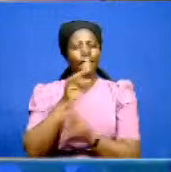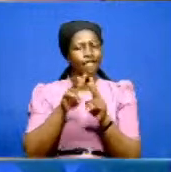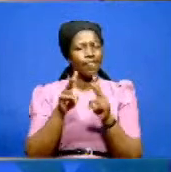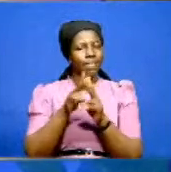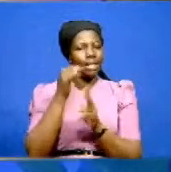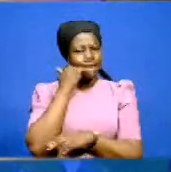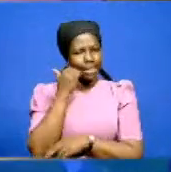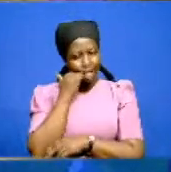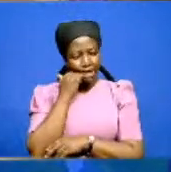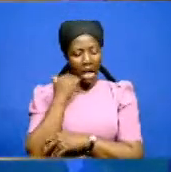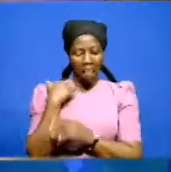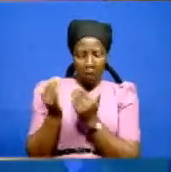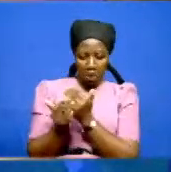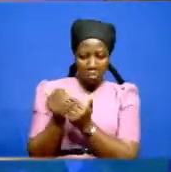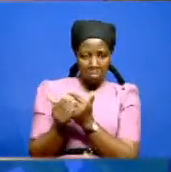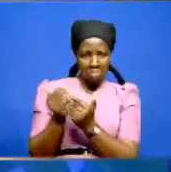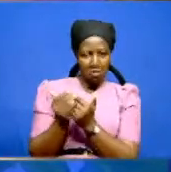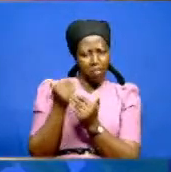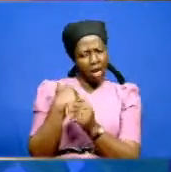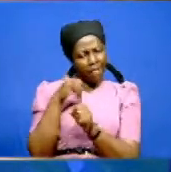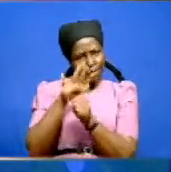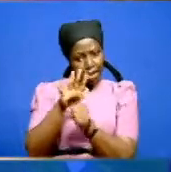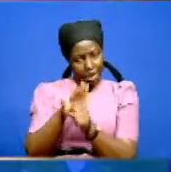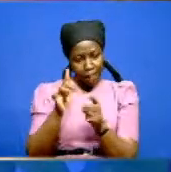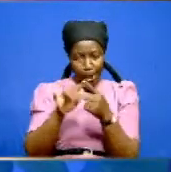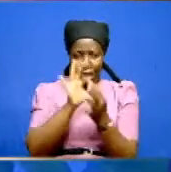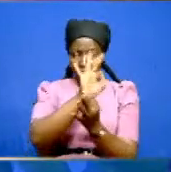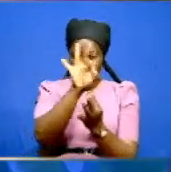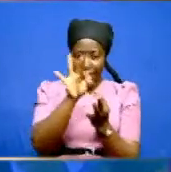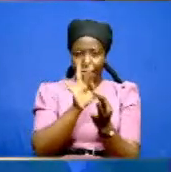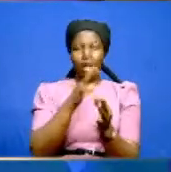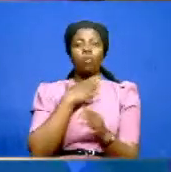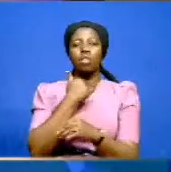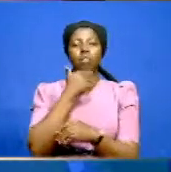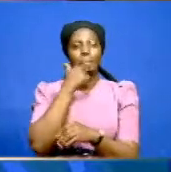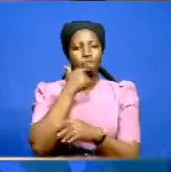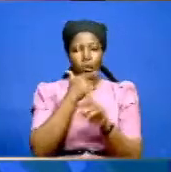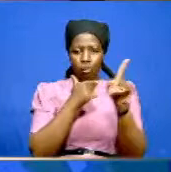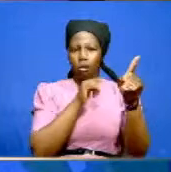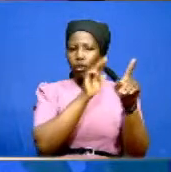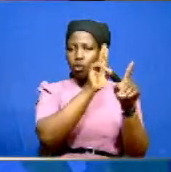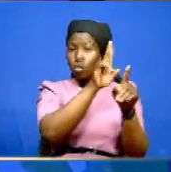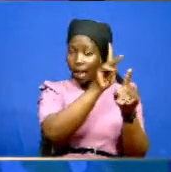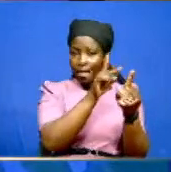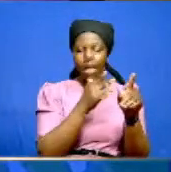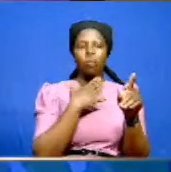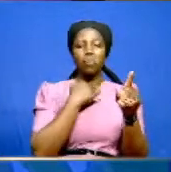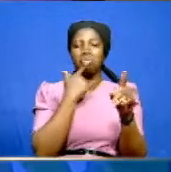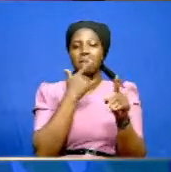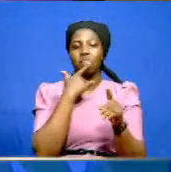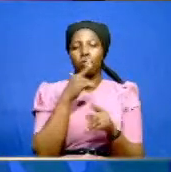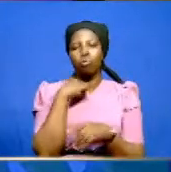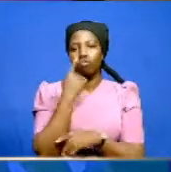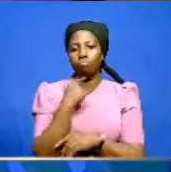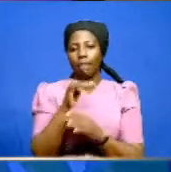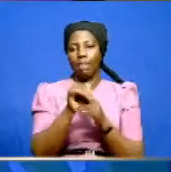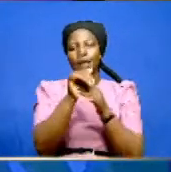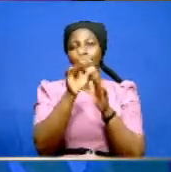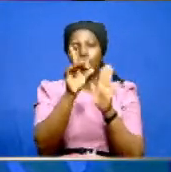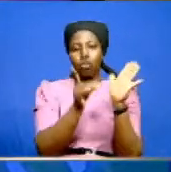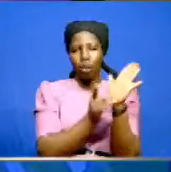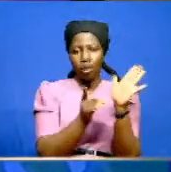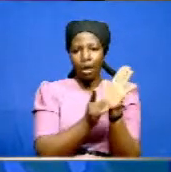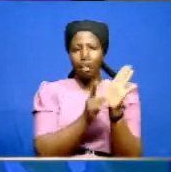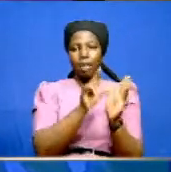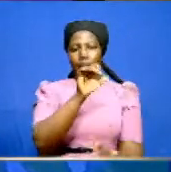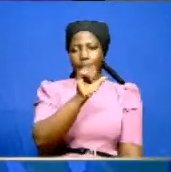him. And there are many of them, but I specifically want to mention in the UK, we want to mention the lead doctor,